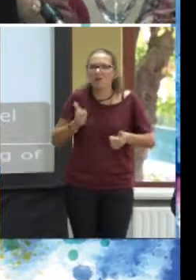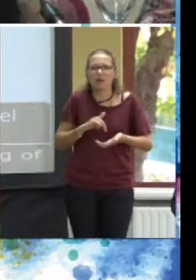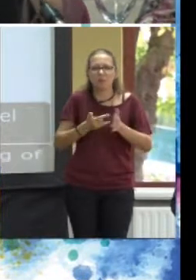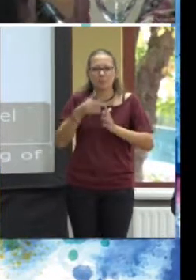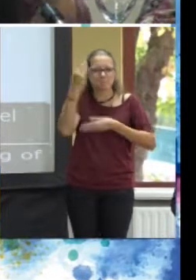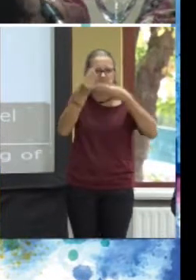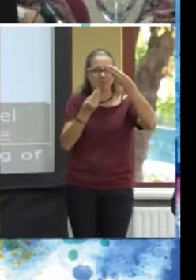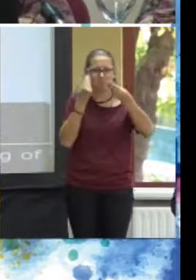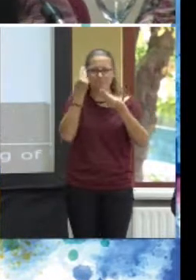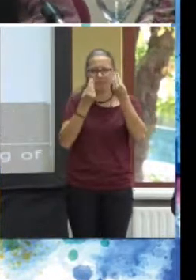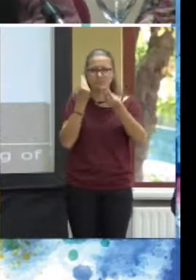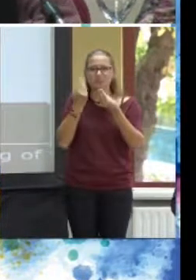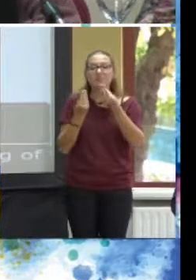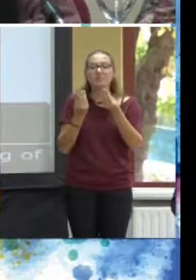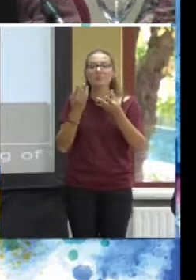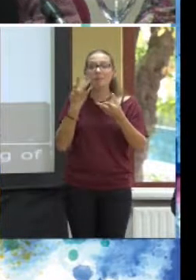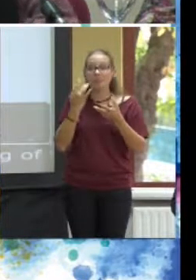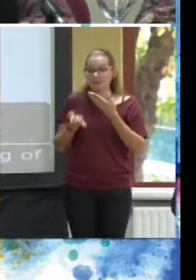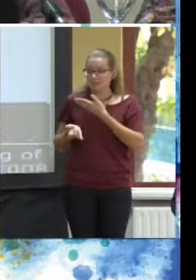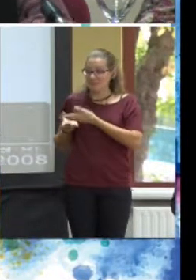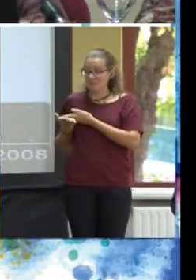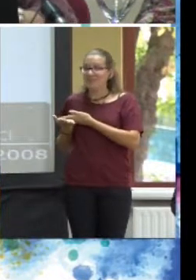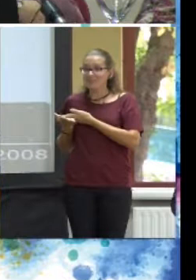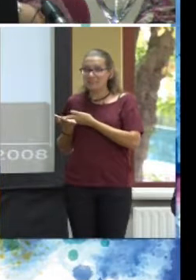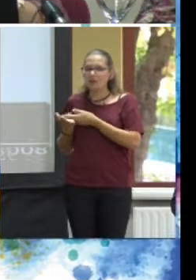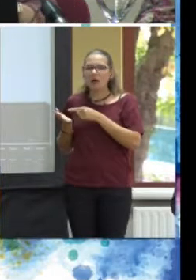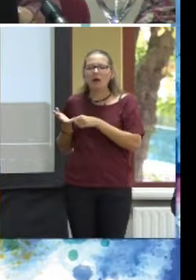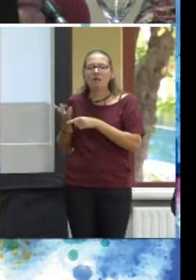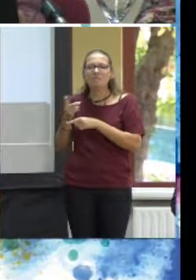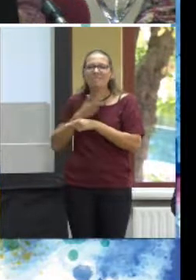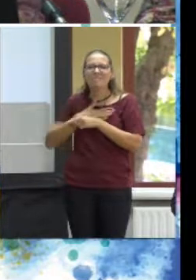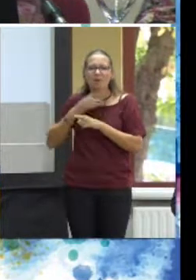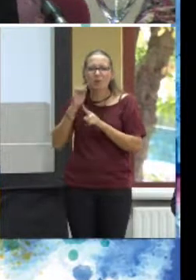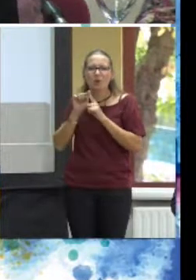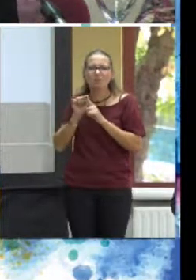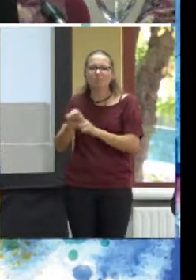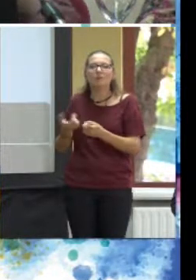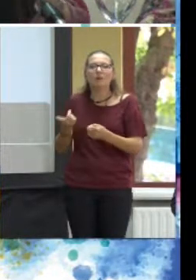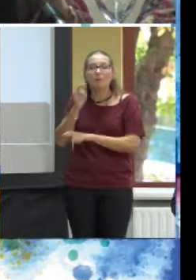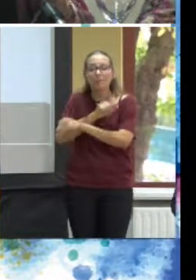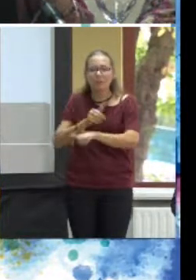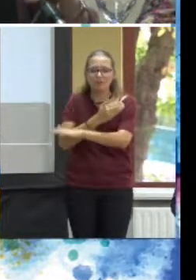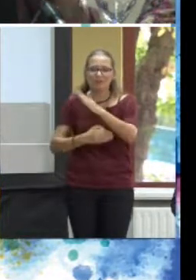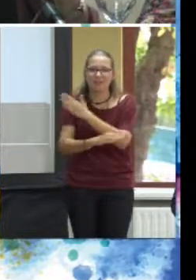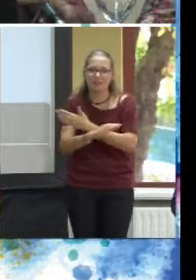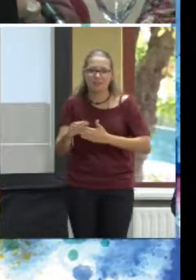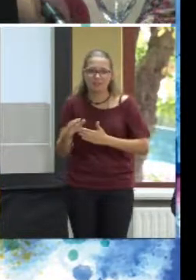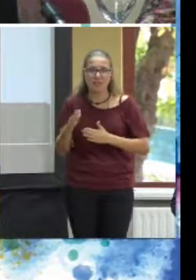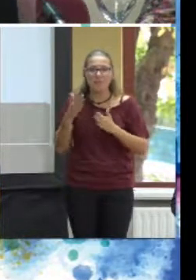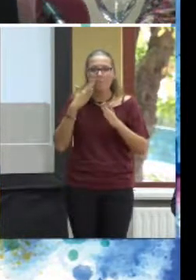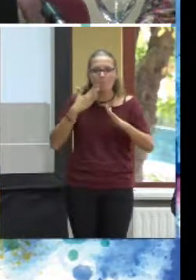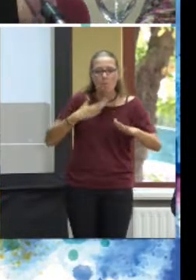in principle, it was covering accessibility for disabled people, but from